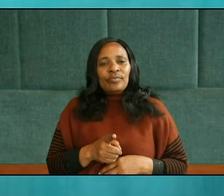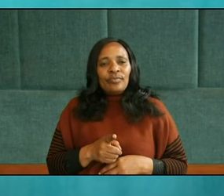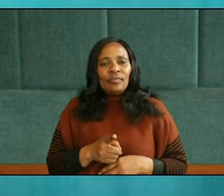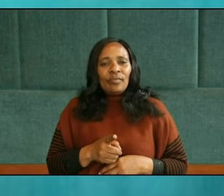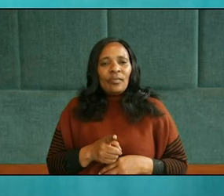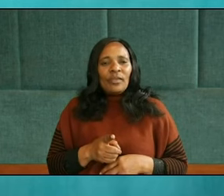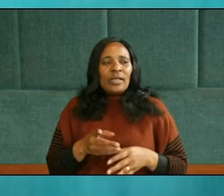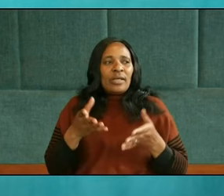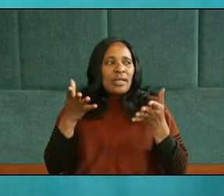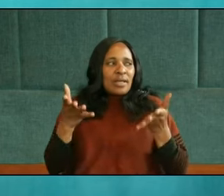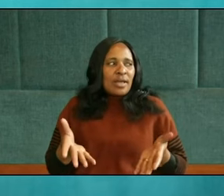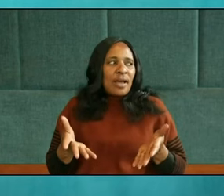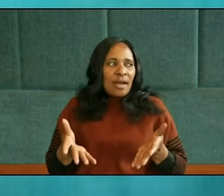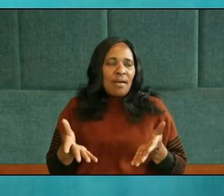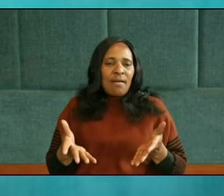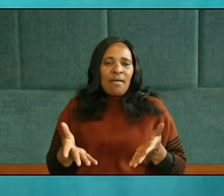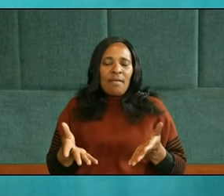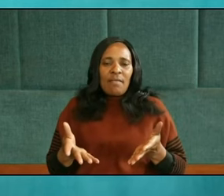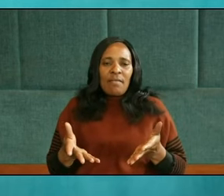here